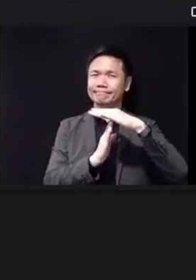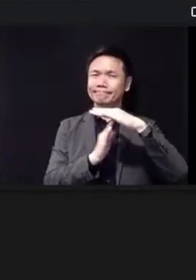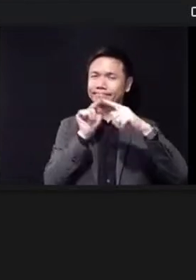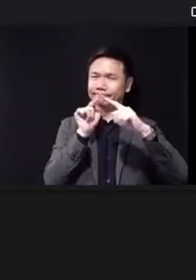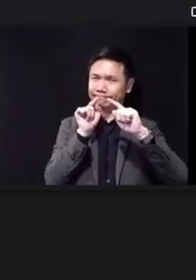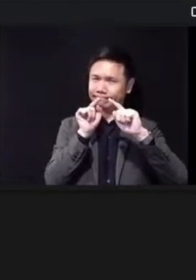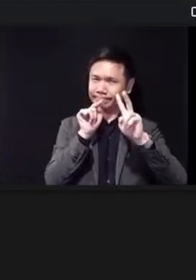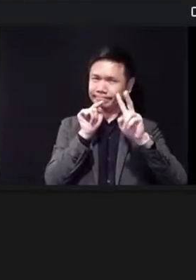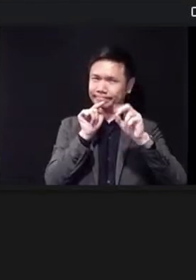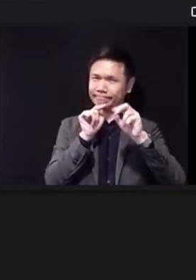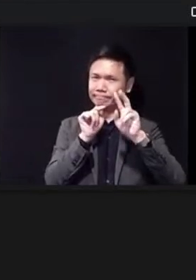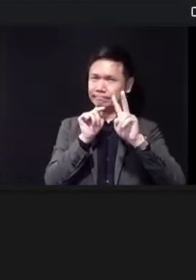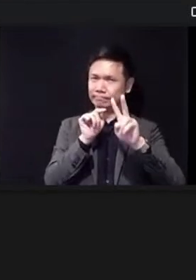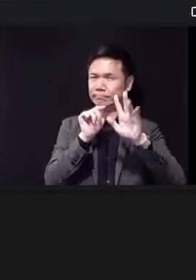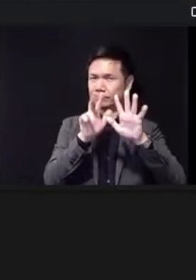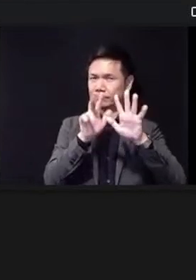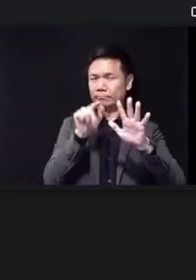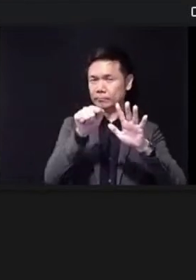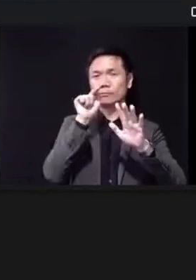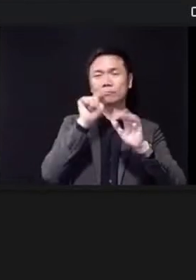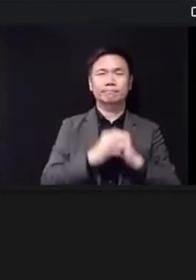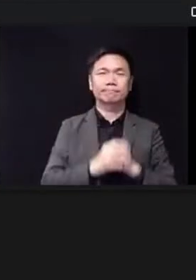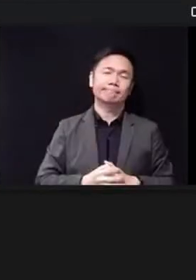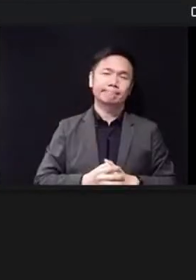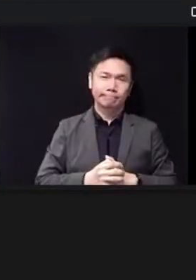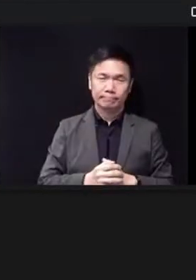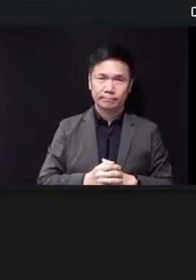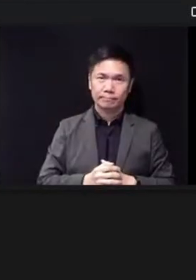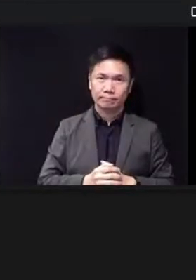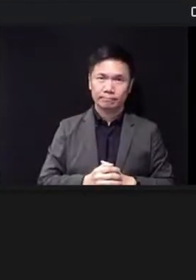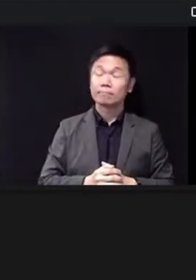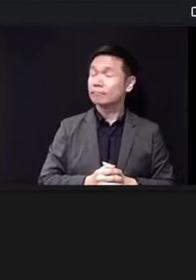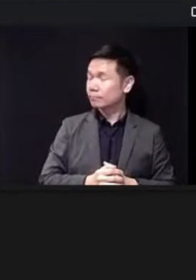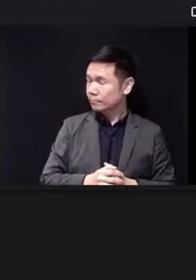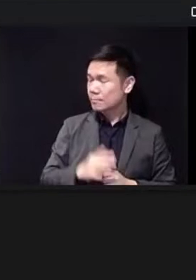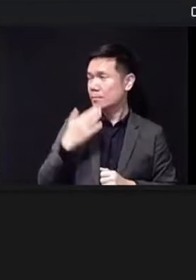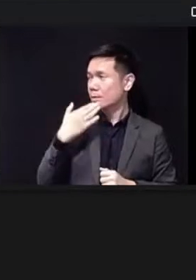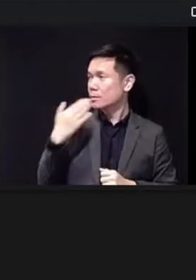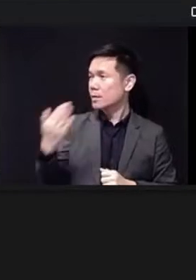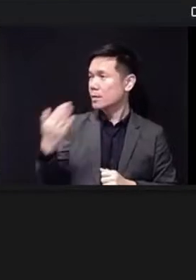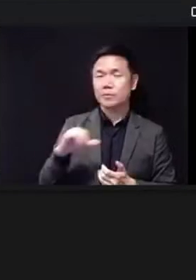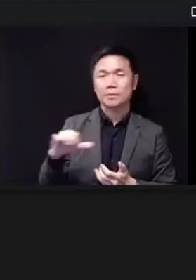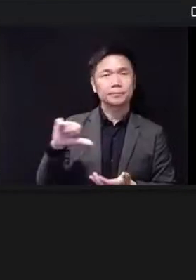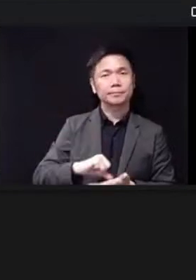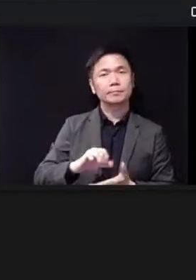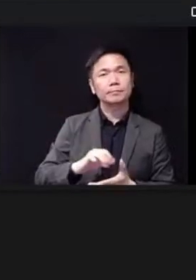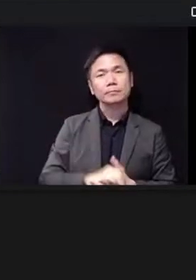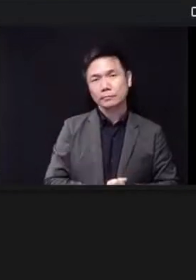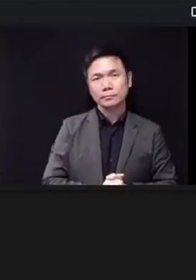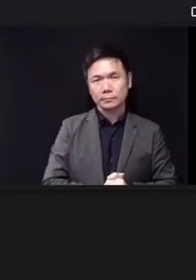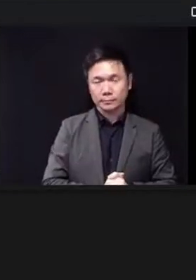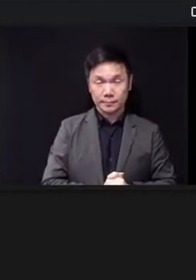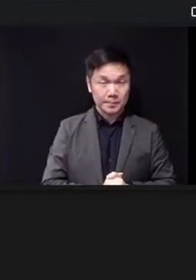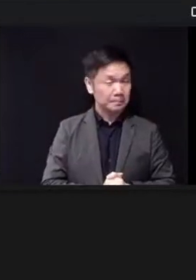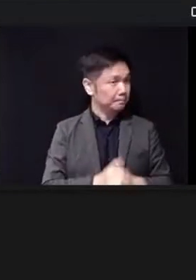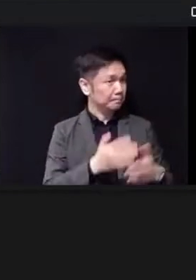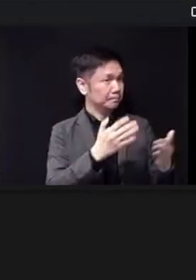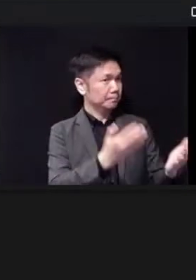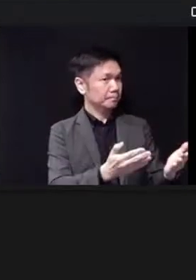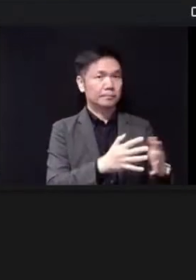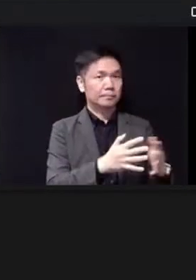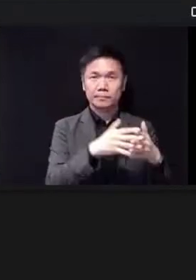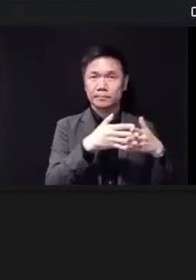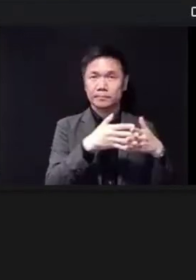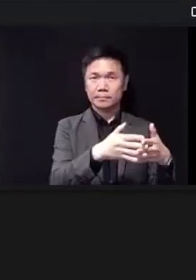be prepared after that. Thank you. Thank you very much, the distinguished delegate from Iran. Distinguished delegate from